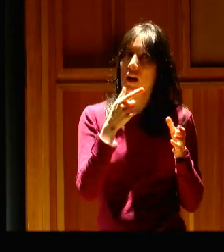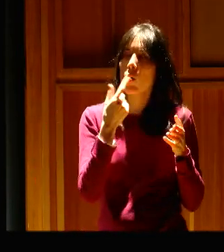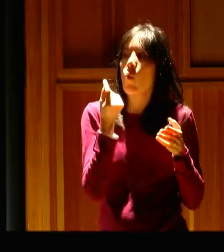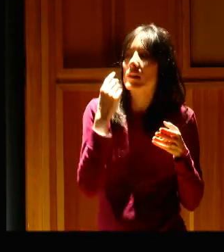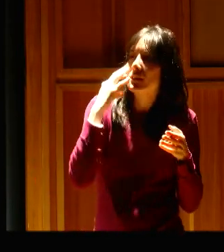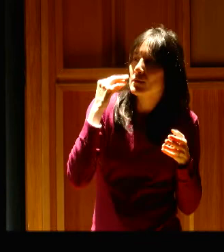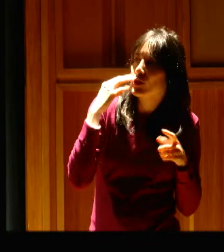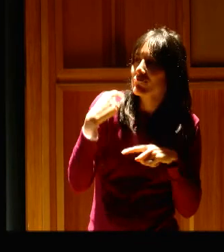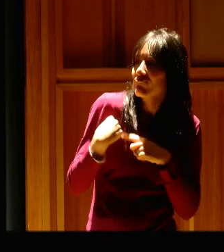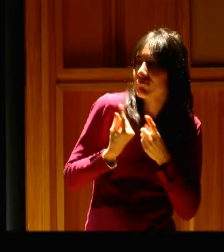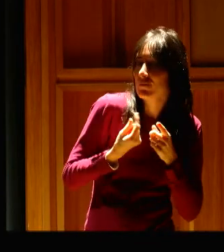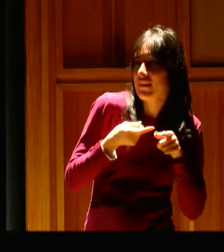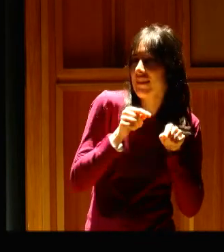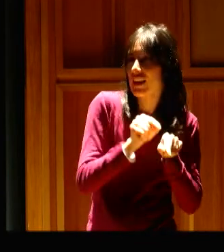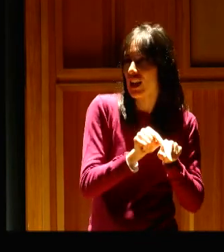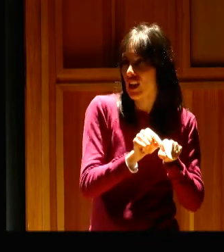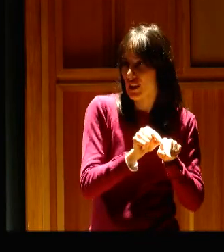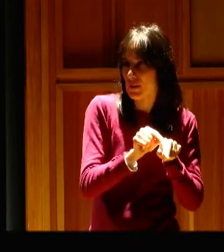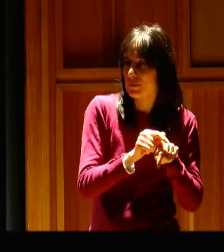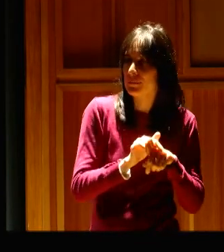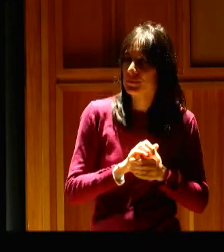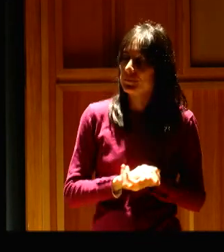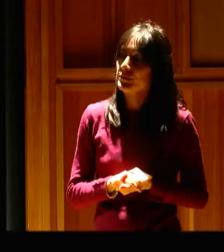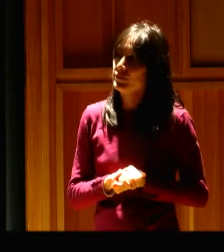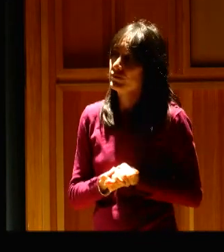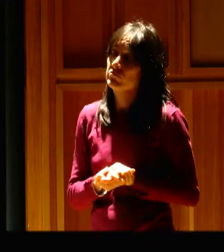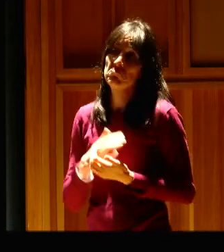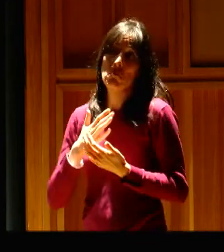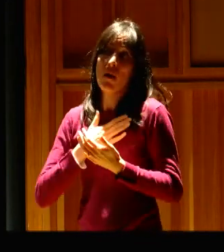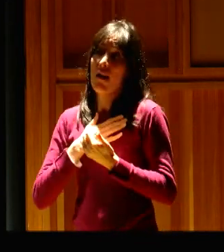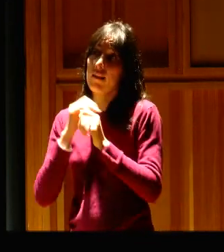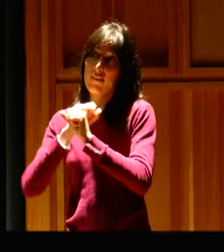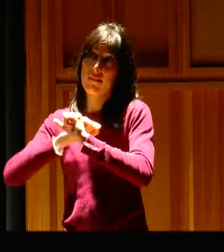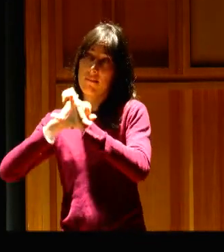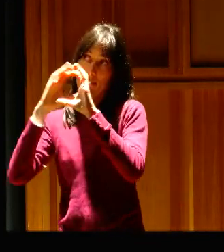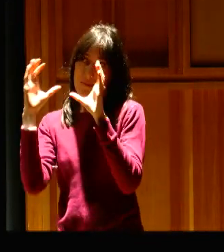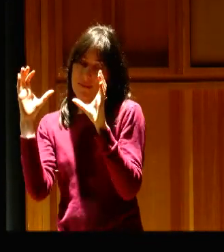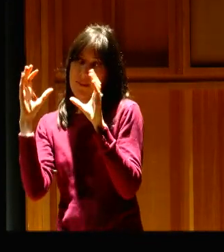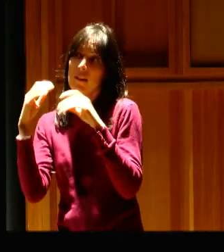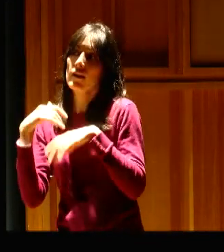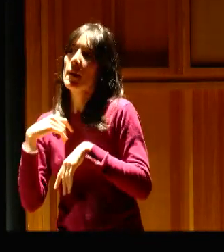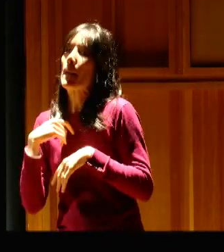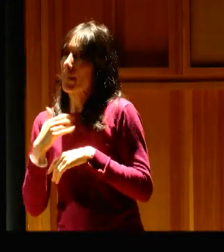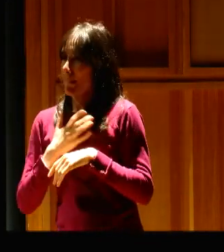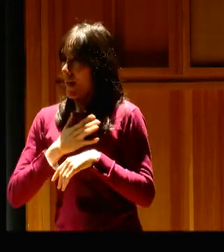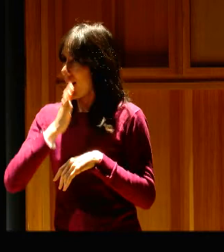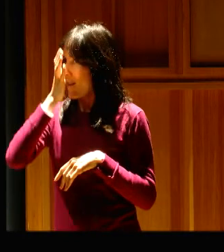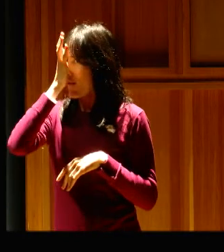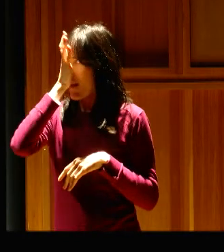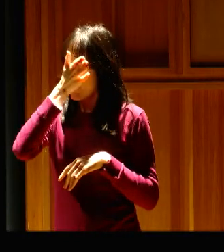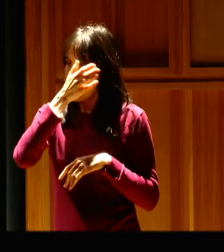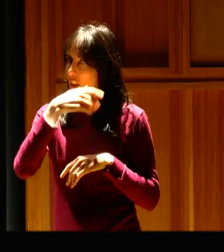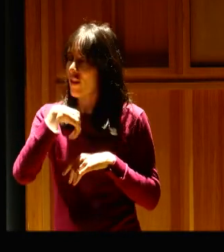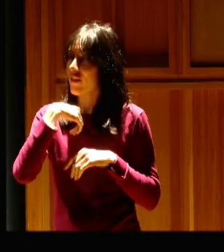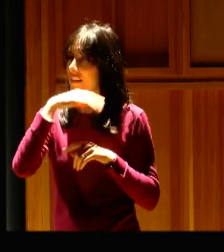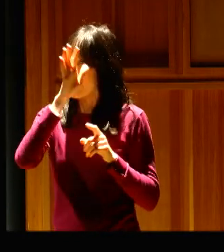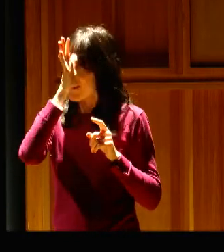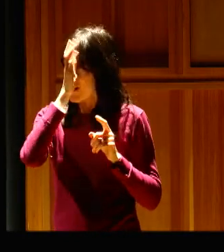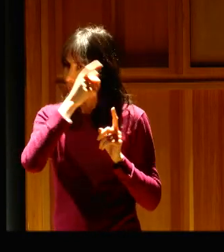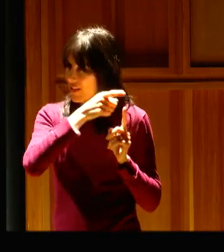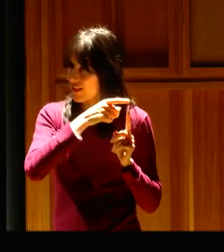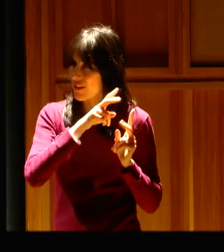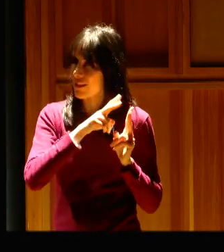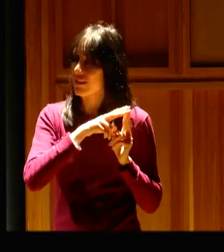had. For me, I'm thinking back to my grandfather and my father, and